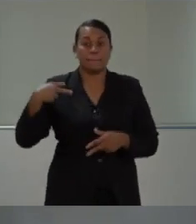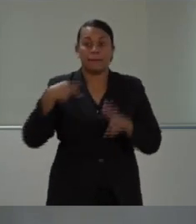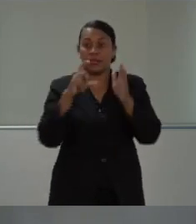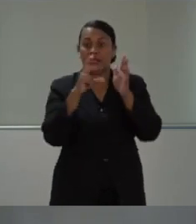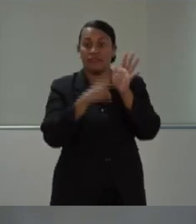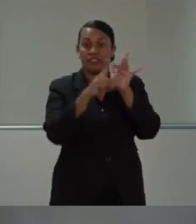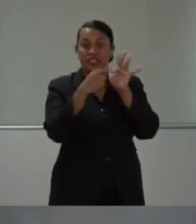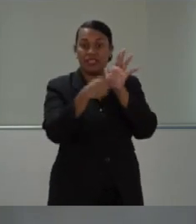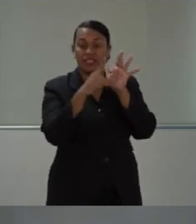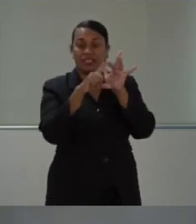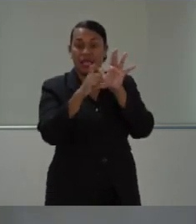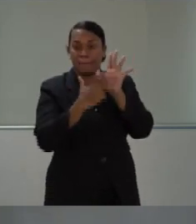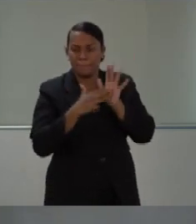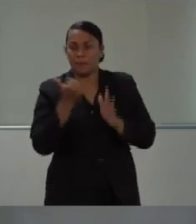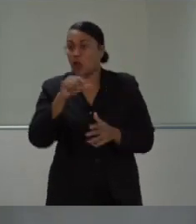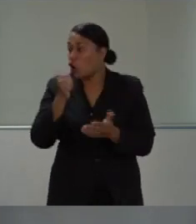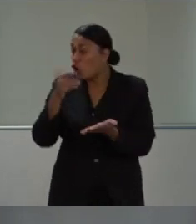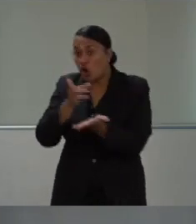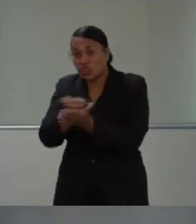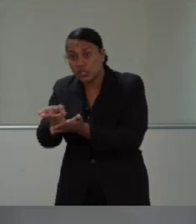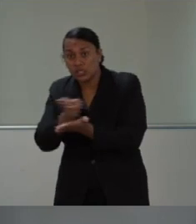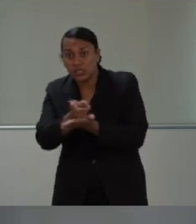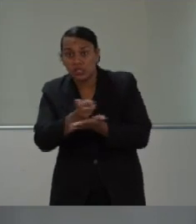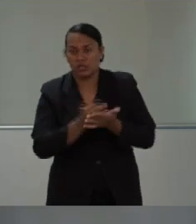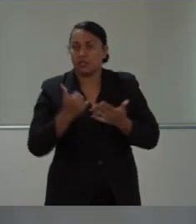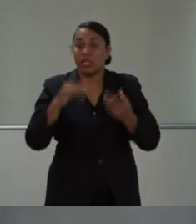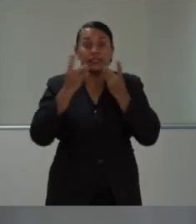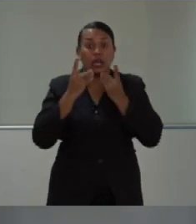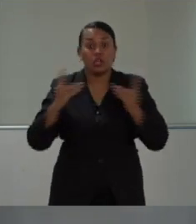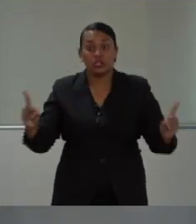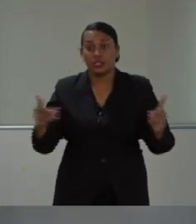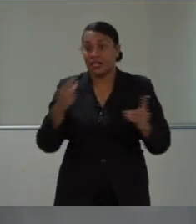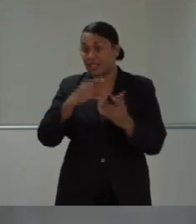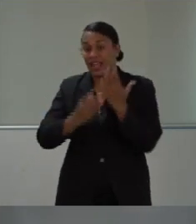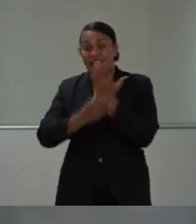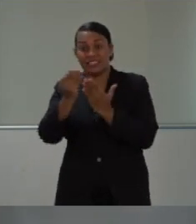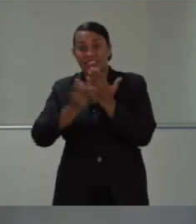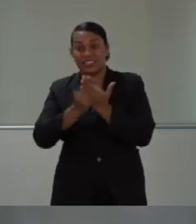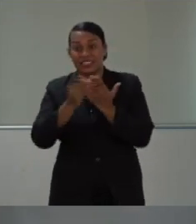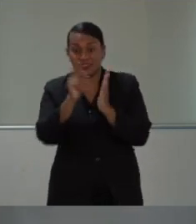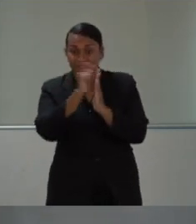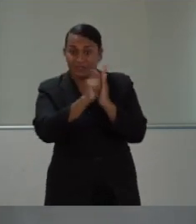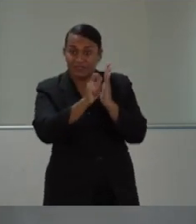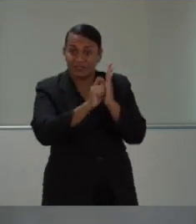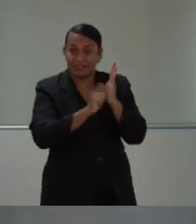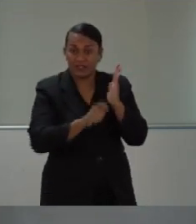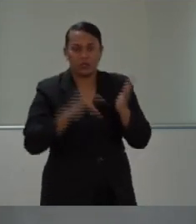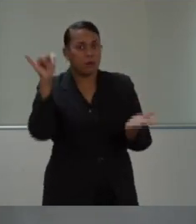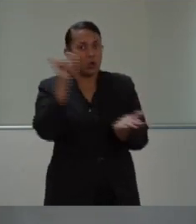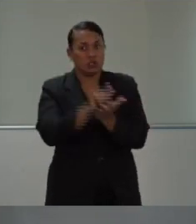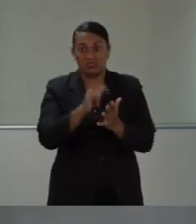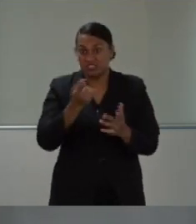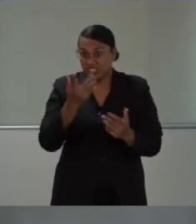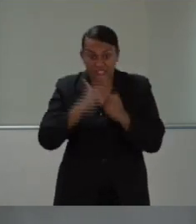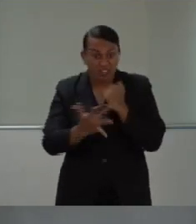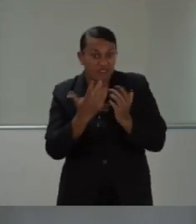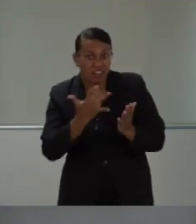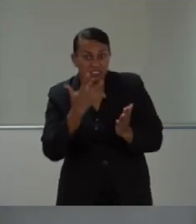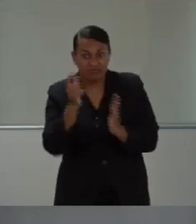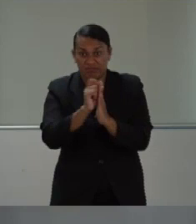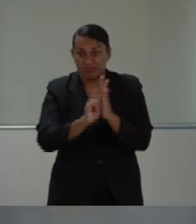been honest in their declarations and their divulgence of information to the health authorities, and